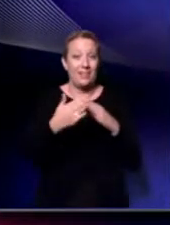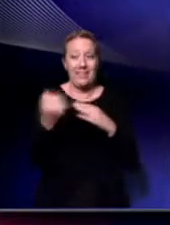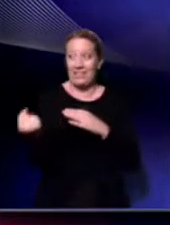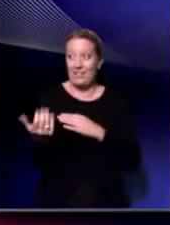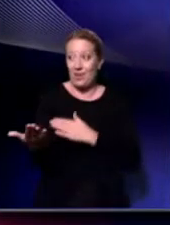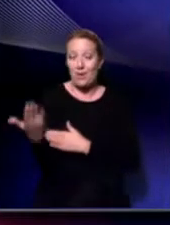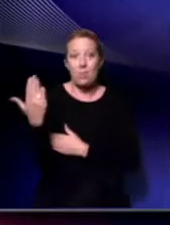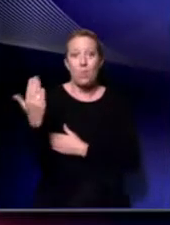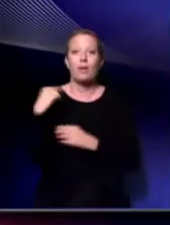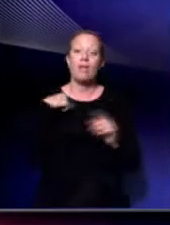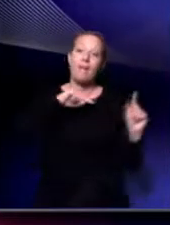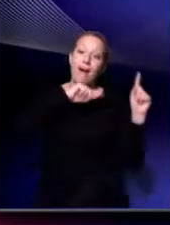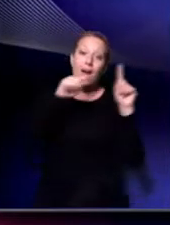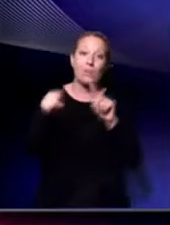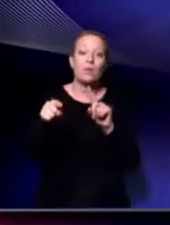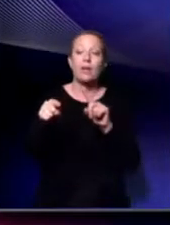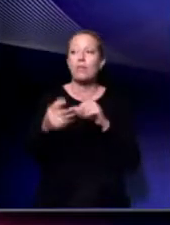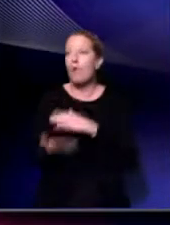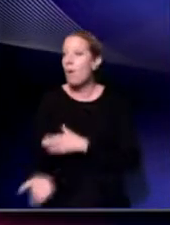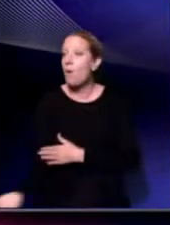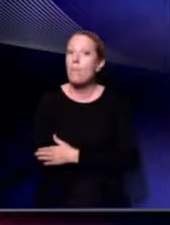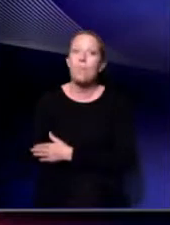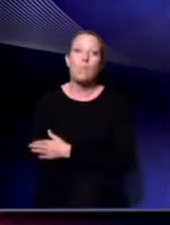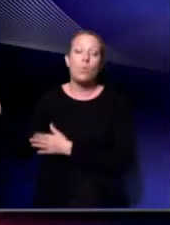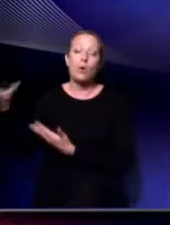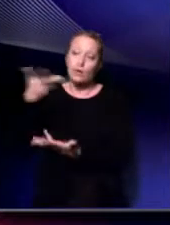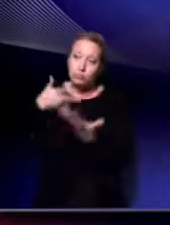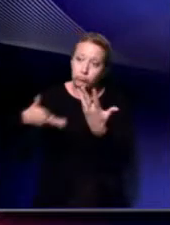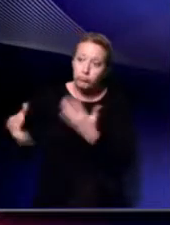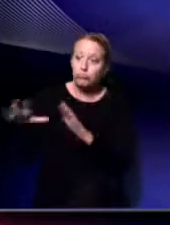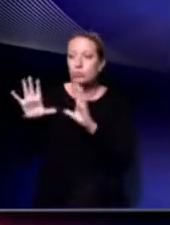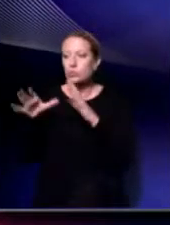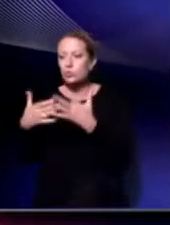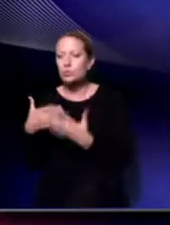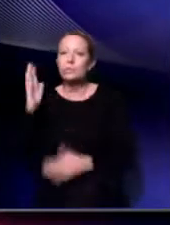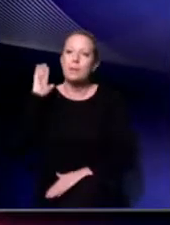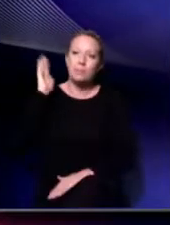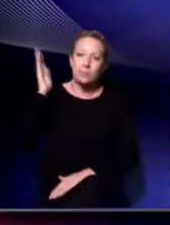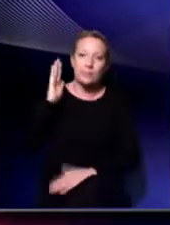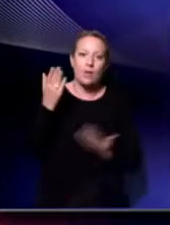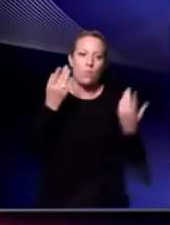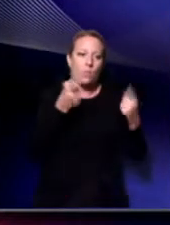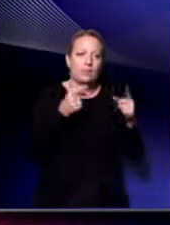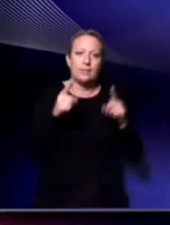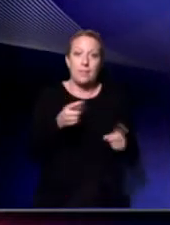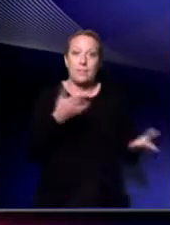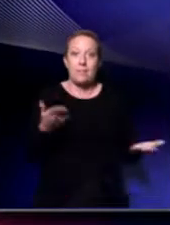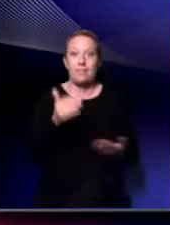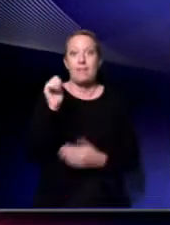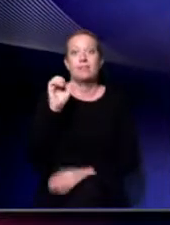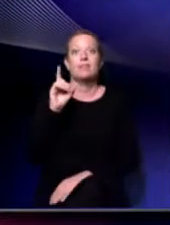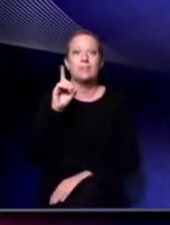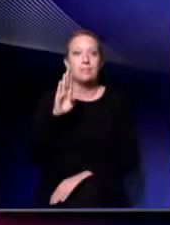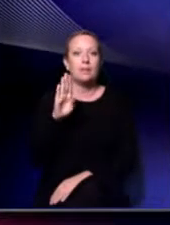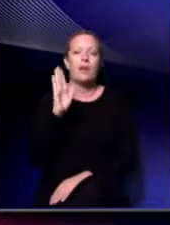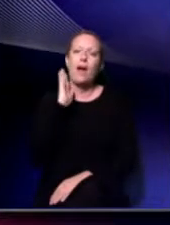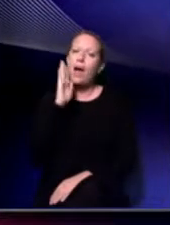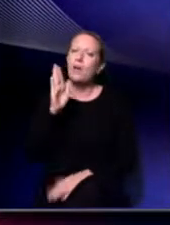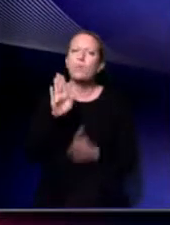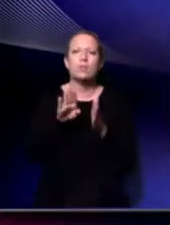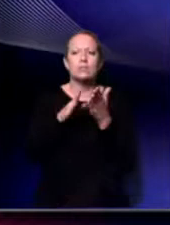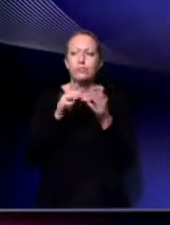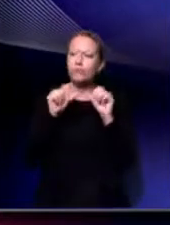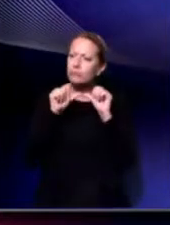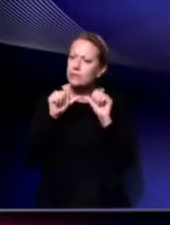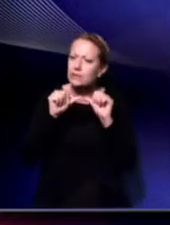spent all morning with that group and presented to them about our work. So I will continue to develop those relationships.